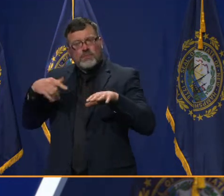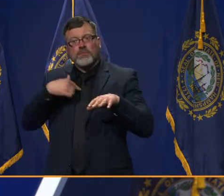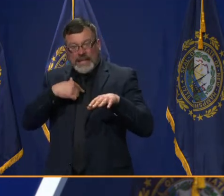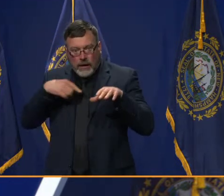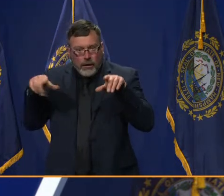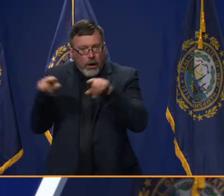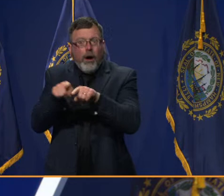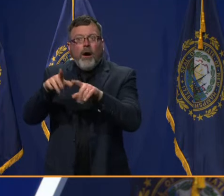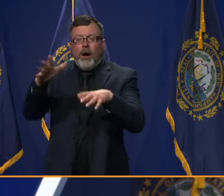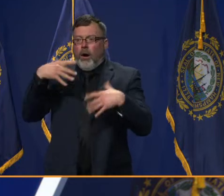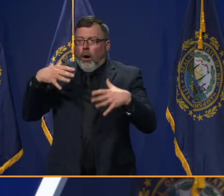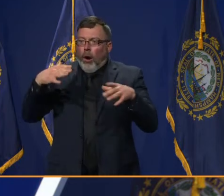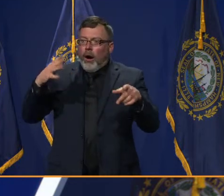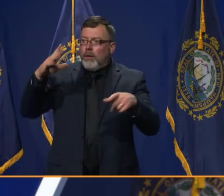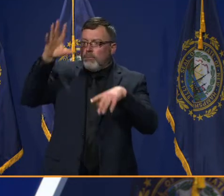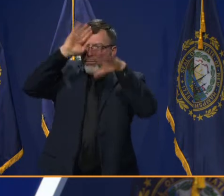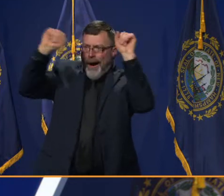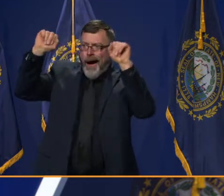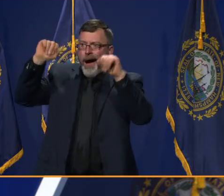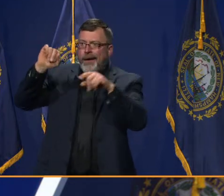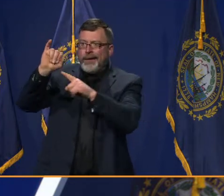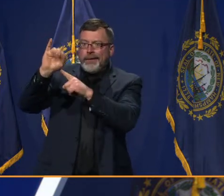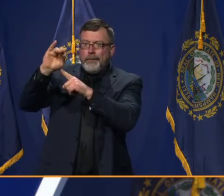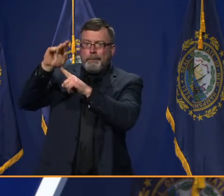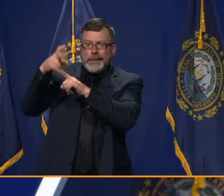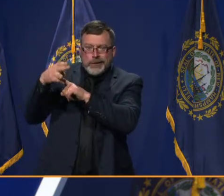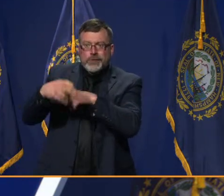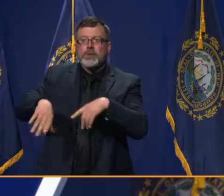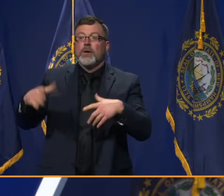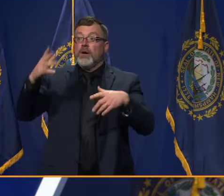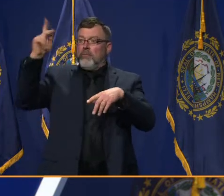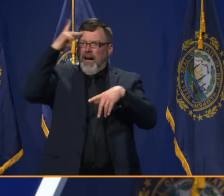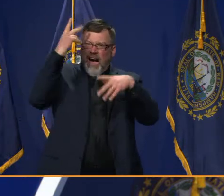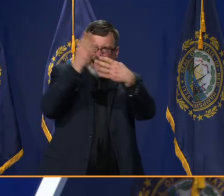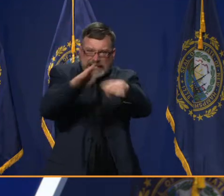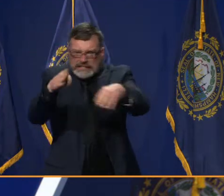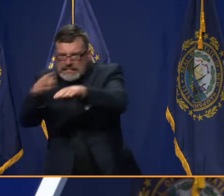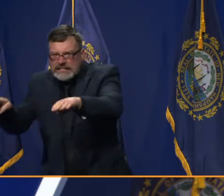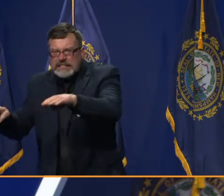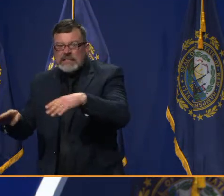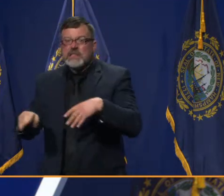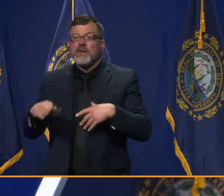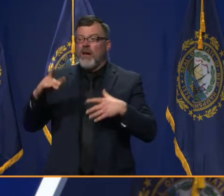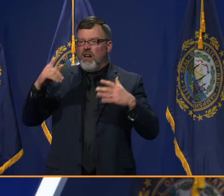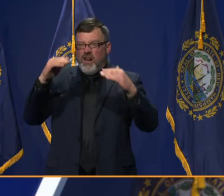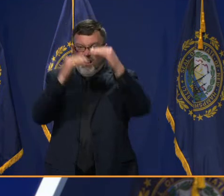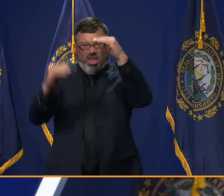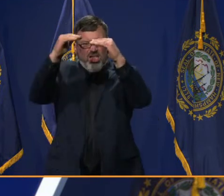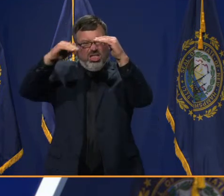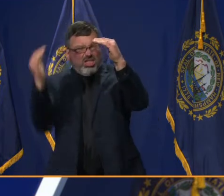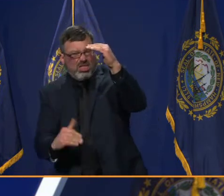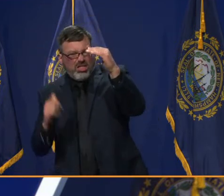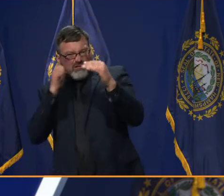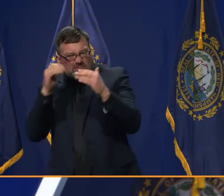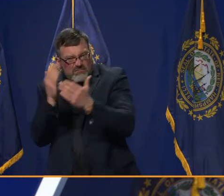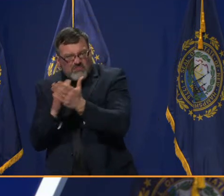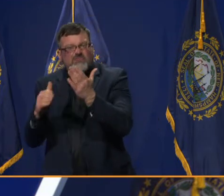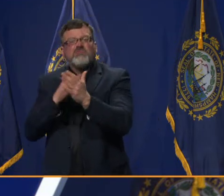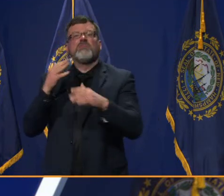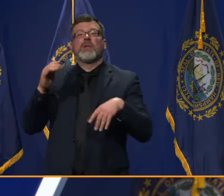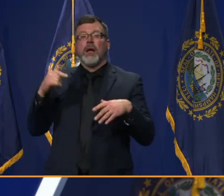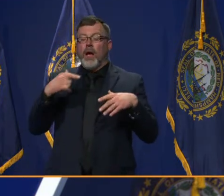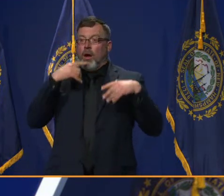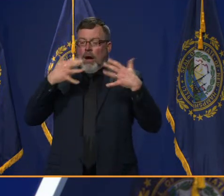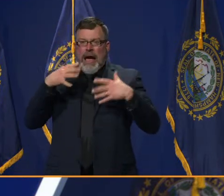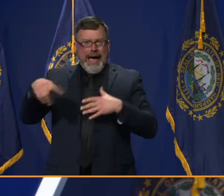divisive political elections, social injustice. I mean, the list goes on. And nearly every citizen in our state could write their own book on the trials